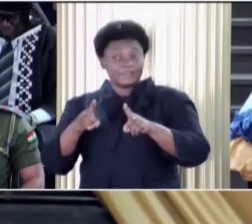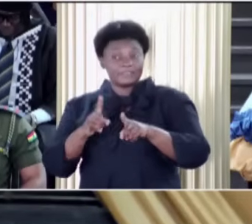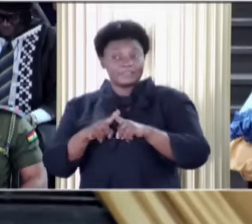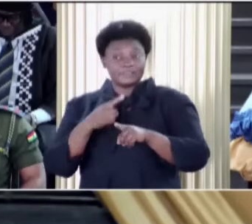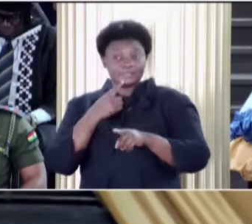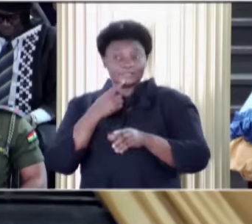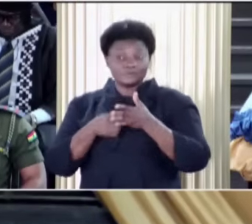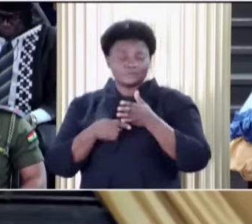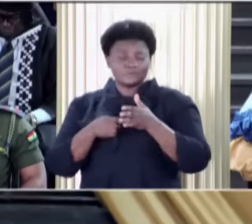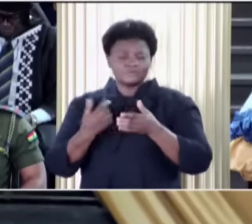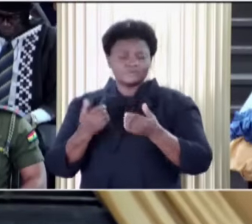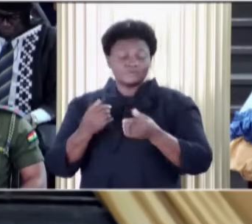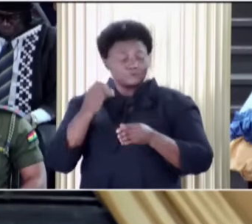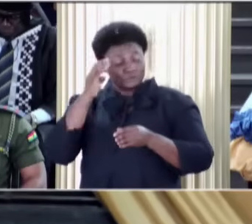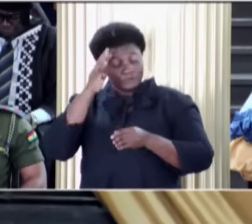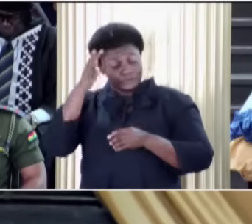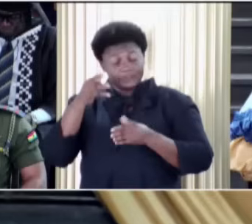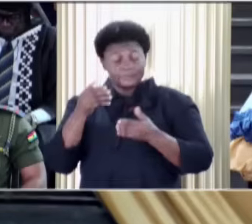innovative-driven impact.